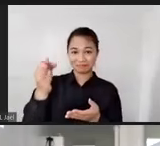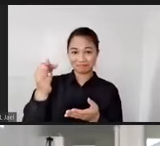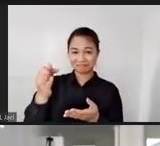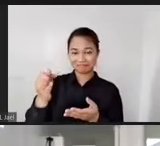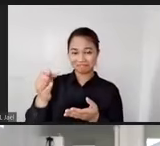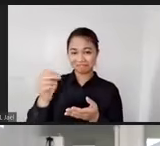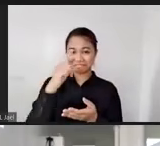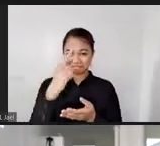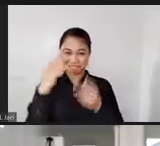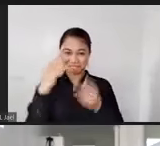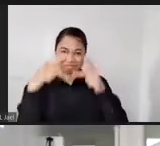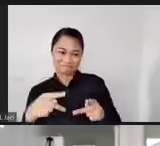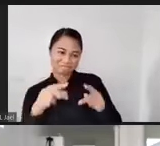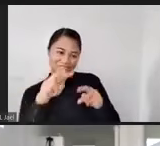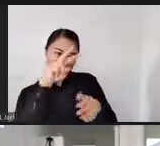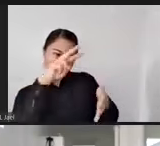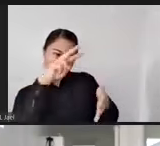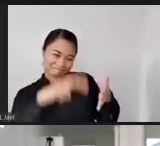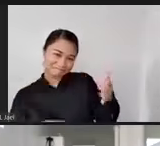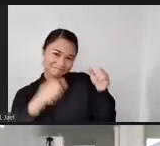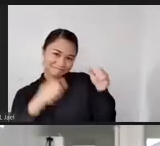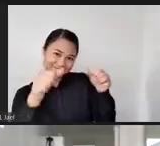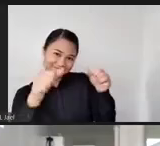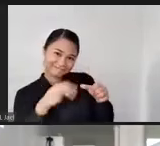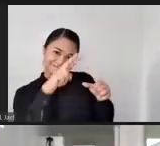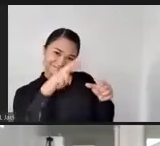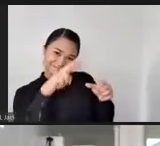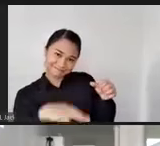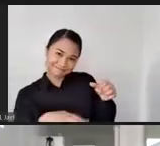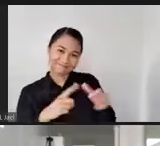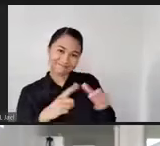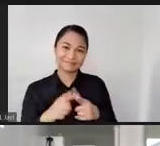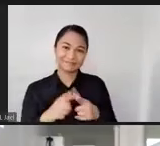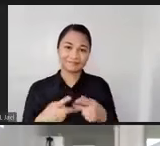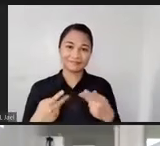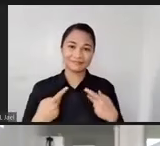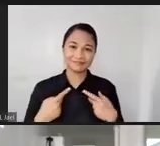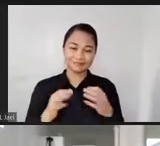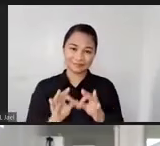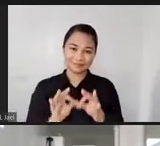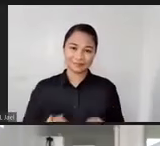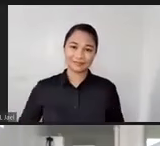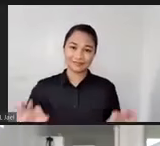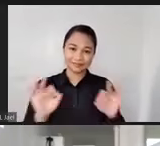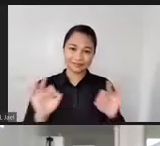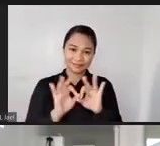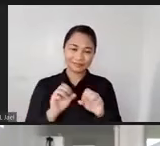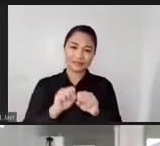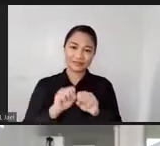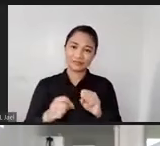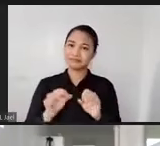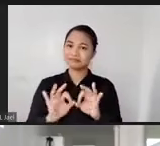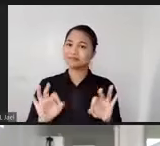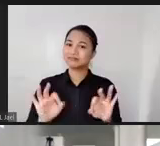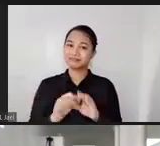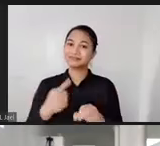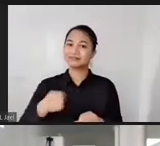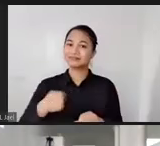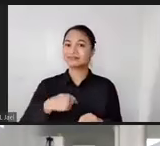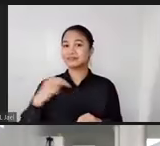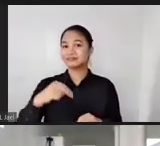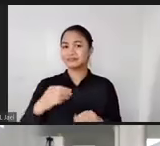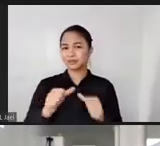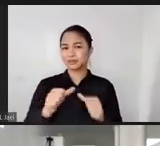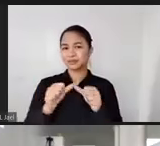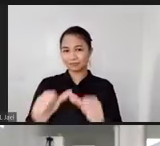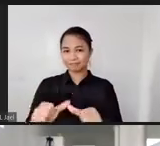do that. And personally, it doesn't really feel like a lot of people are watching me. I